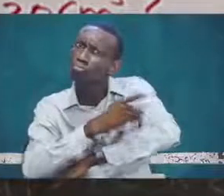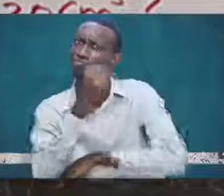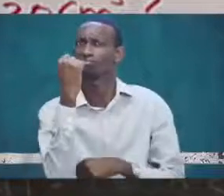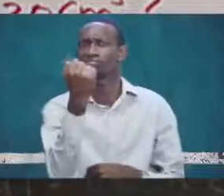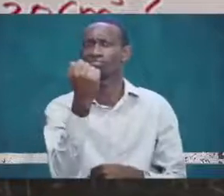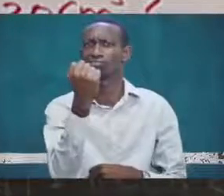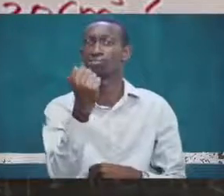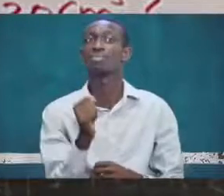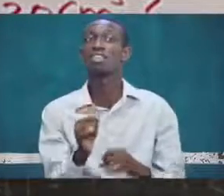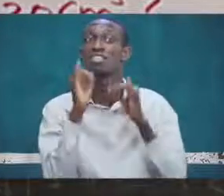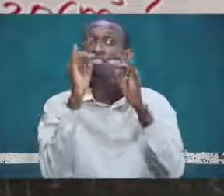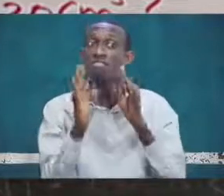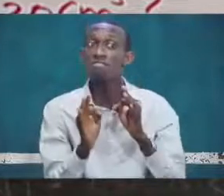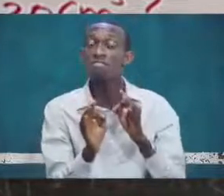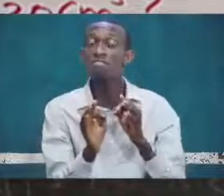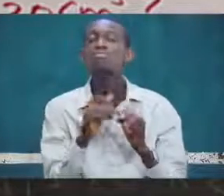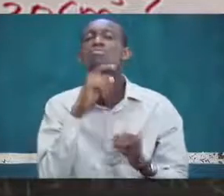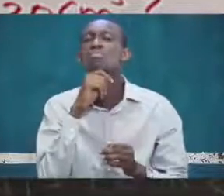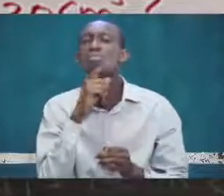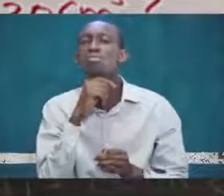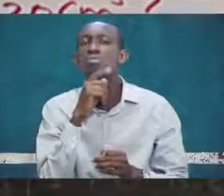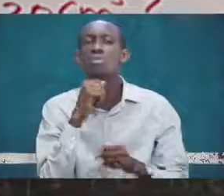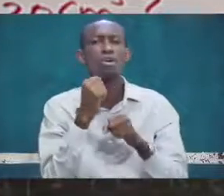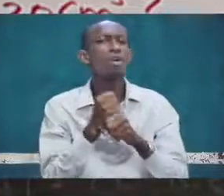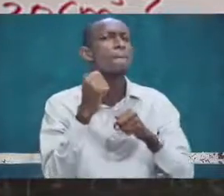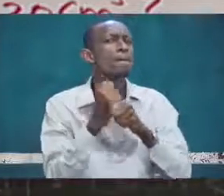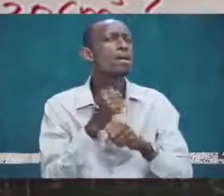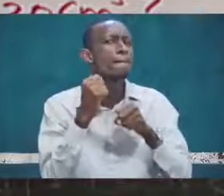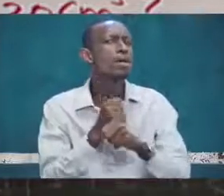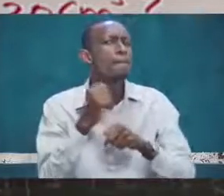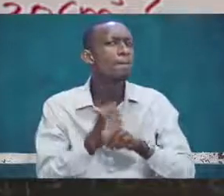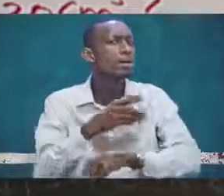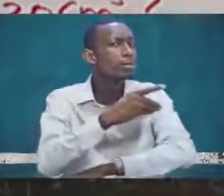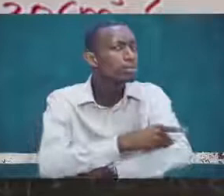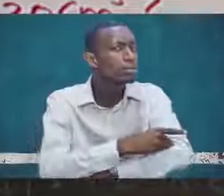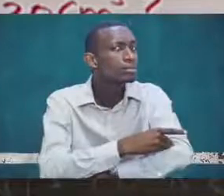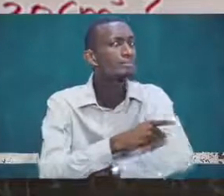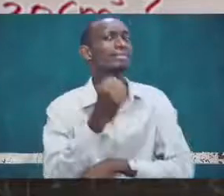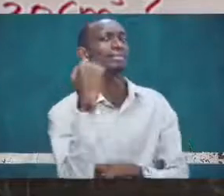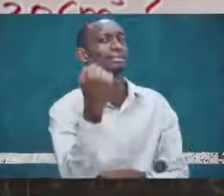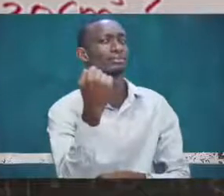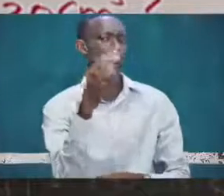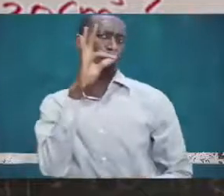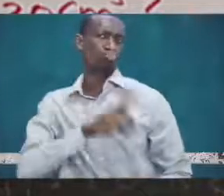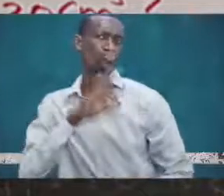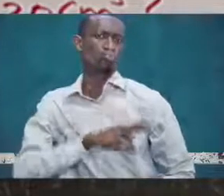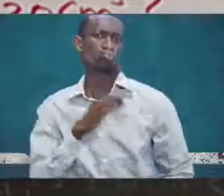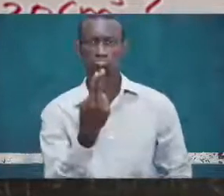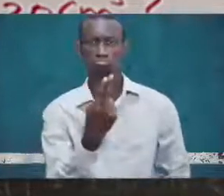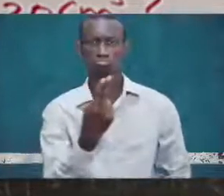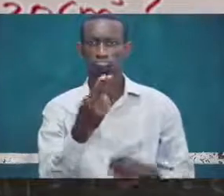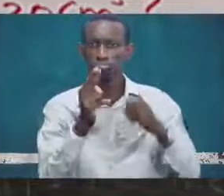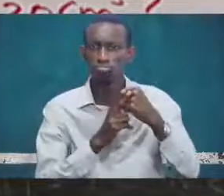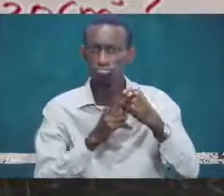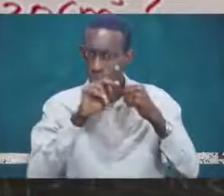If a man works 5 days, he will earn 27,000 Rwandan francs. What is